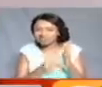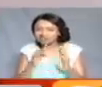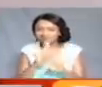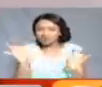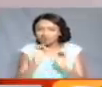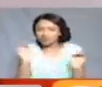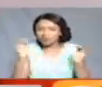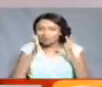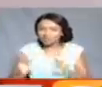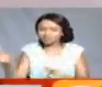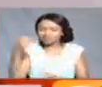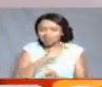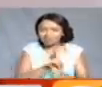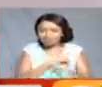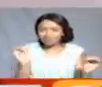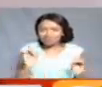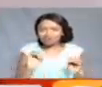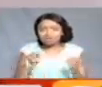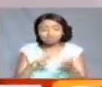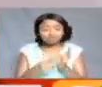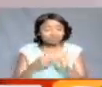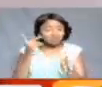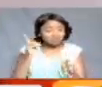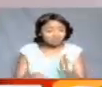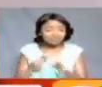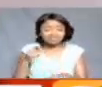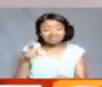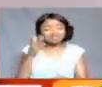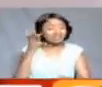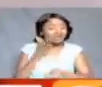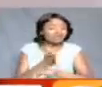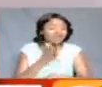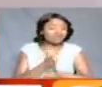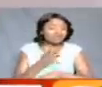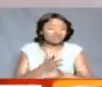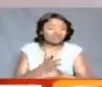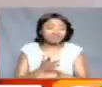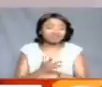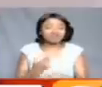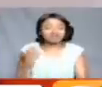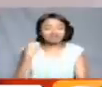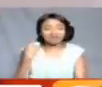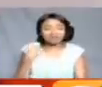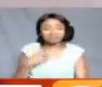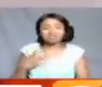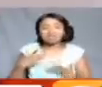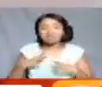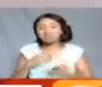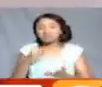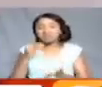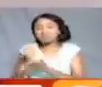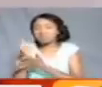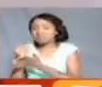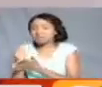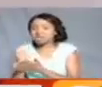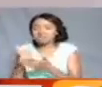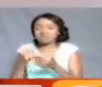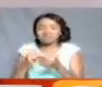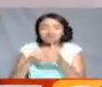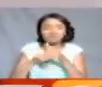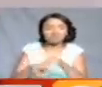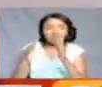you have fake numbers. And of course, also, you know, we have fake numbers. Yes. Like people actually buy bots. Yes. People actually buy bots